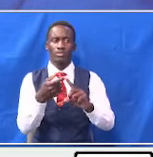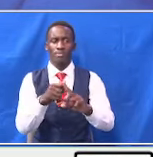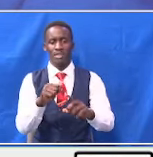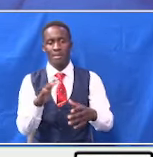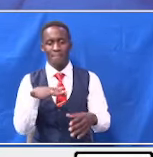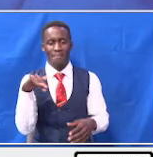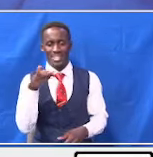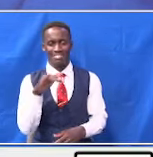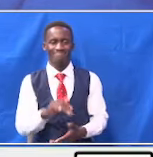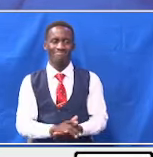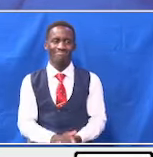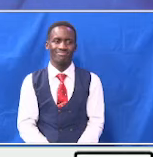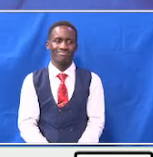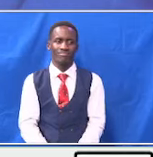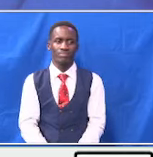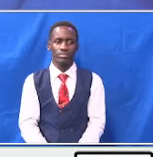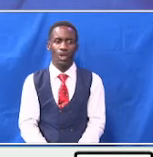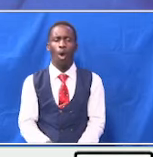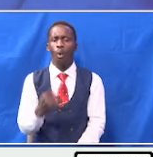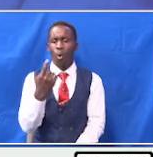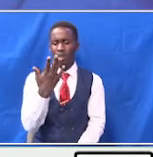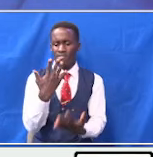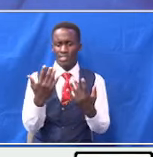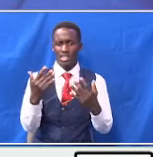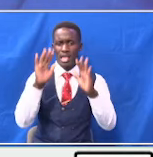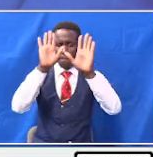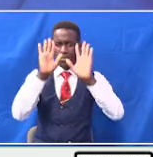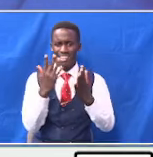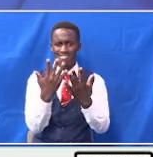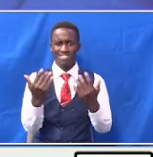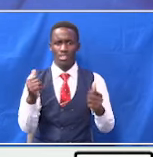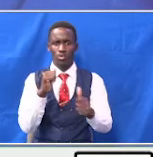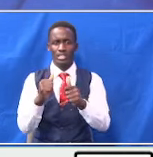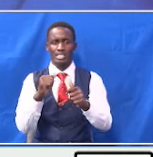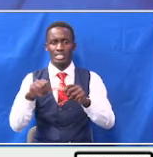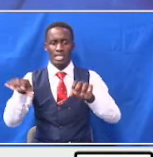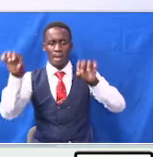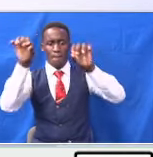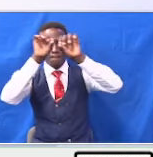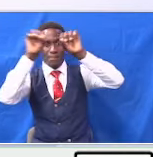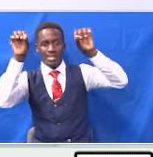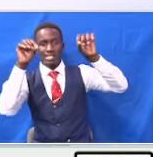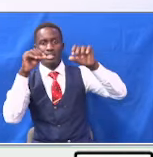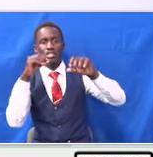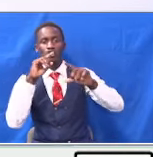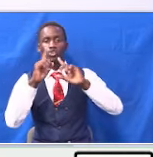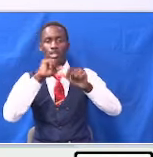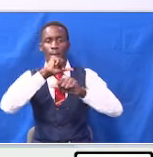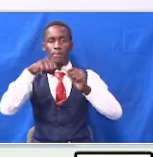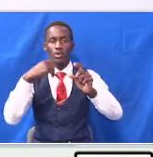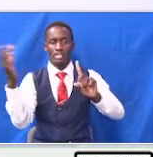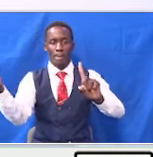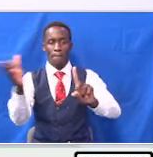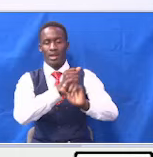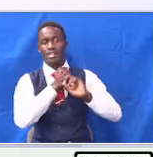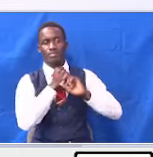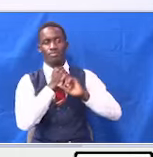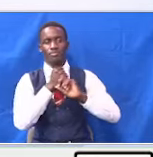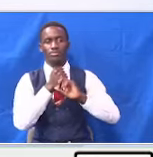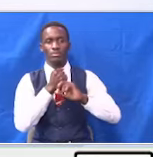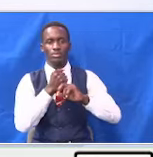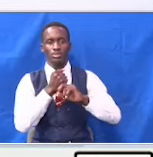of the critical things that the president moved to deal with was the issue of abductions. Mm. He decided to face